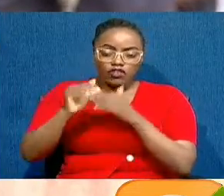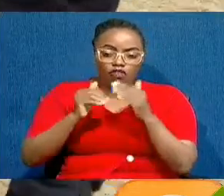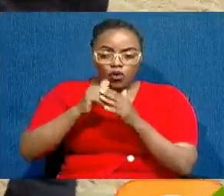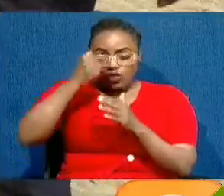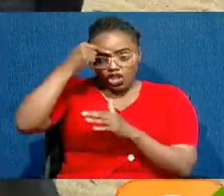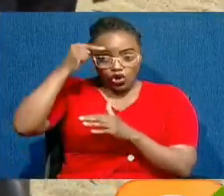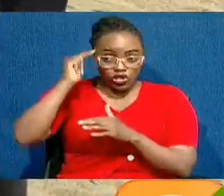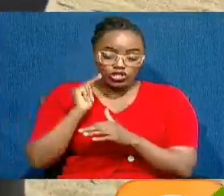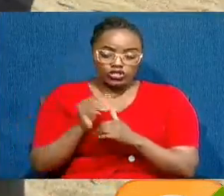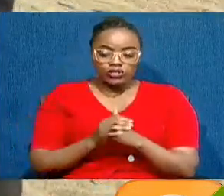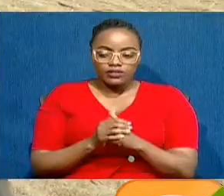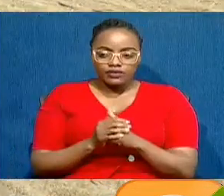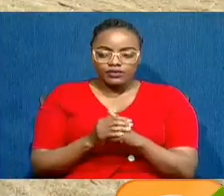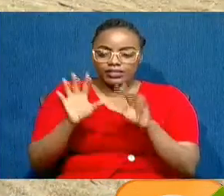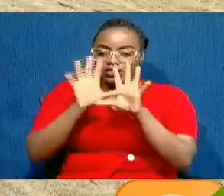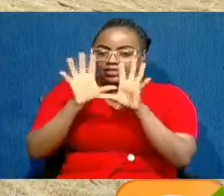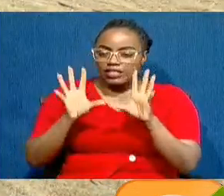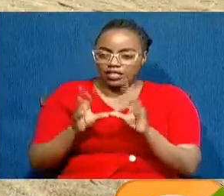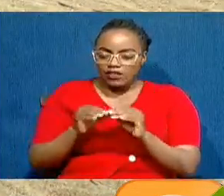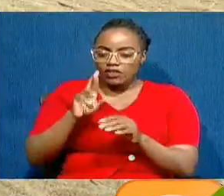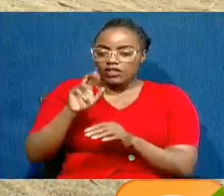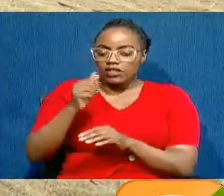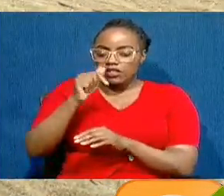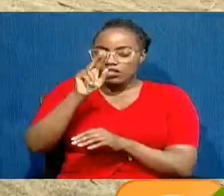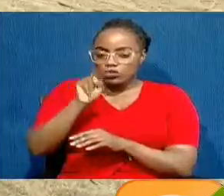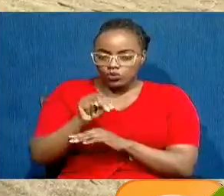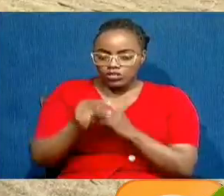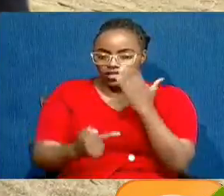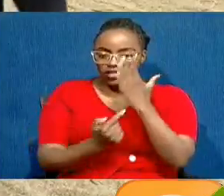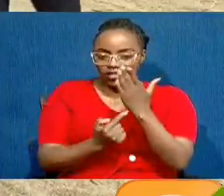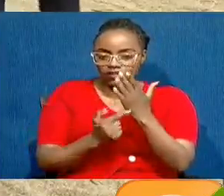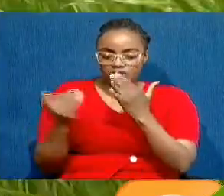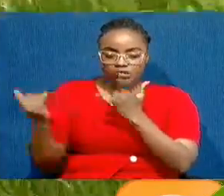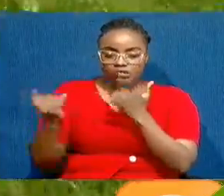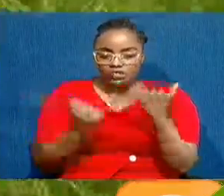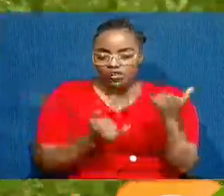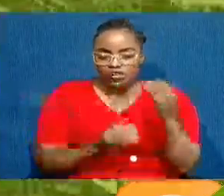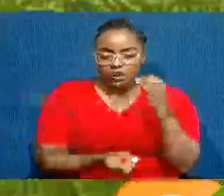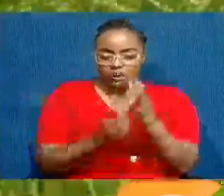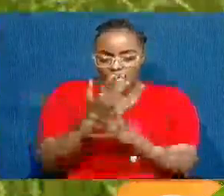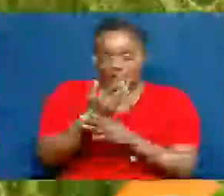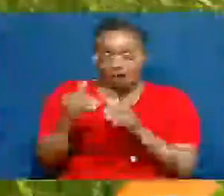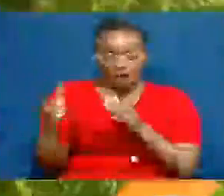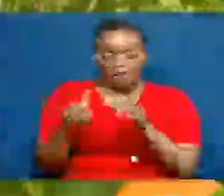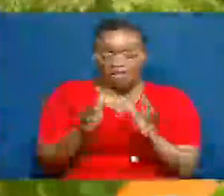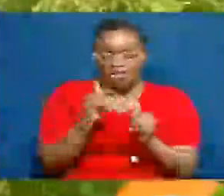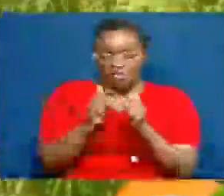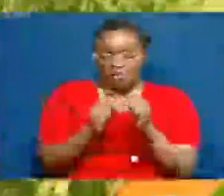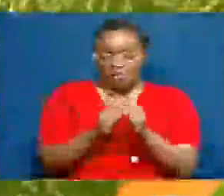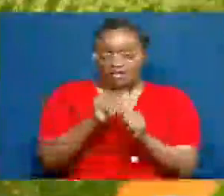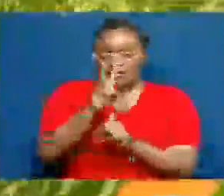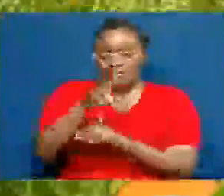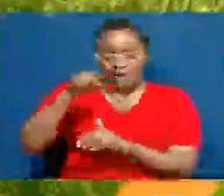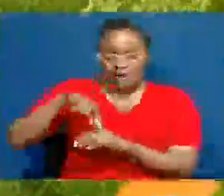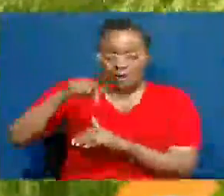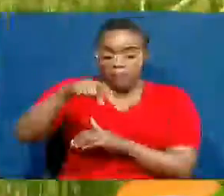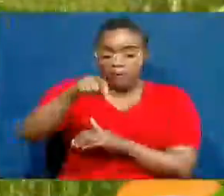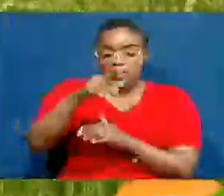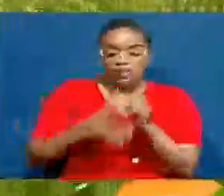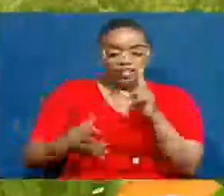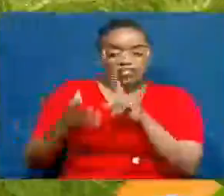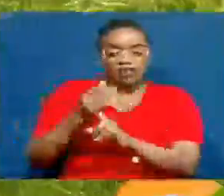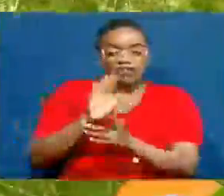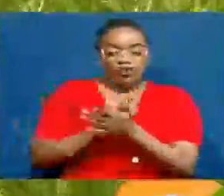original. In a nutshell, the Ratoon technology in rice production is a farming method where a second crop is achieved